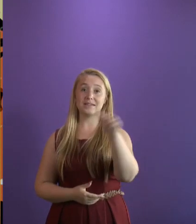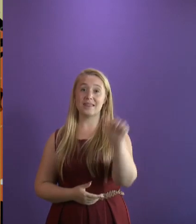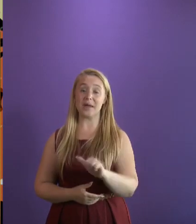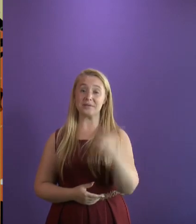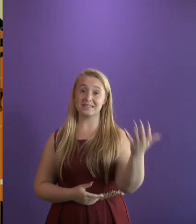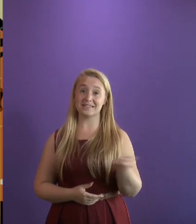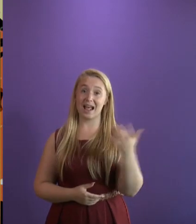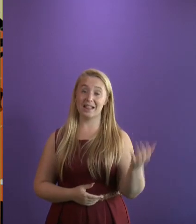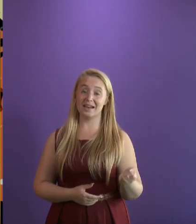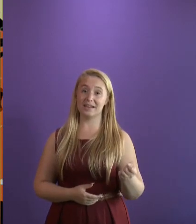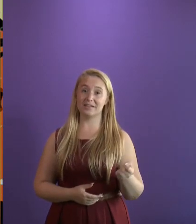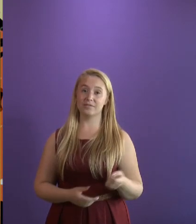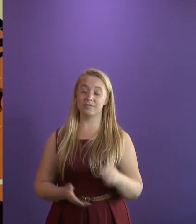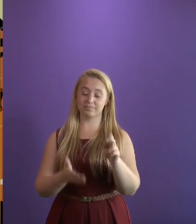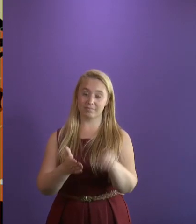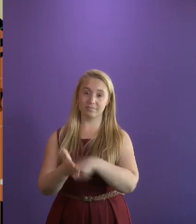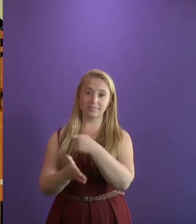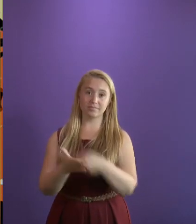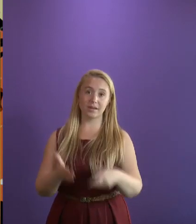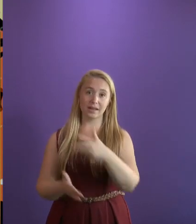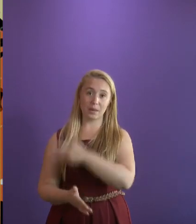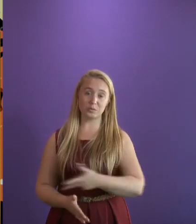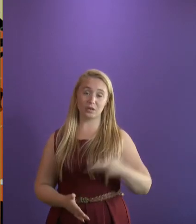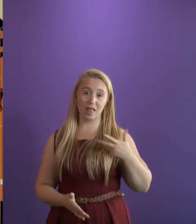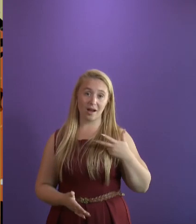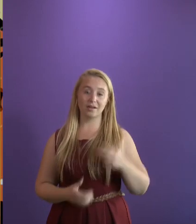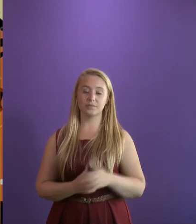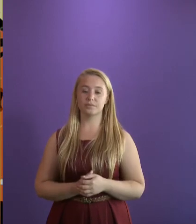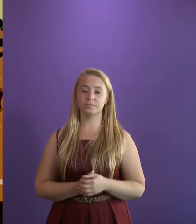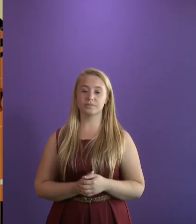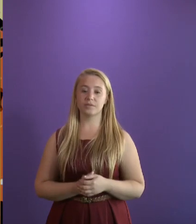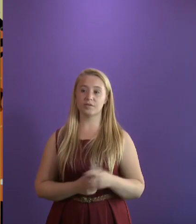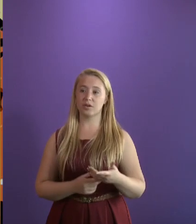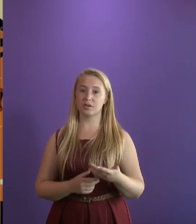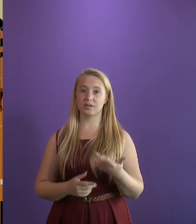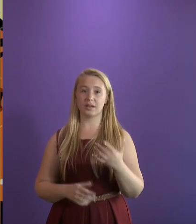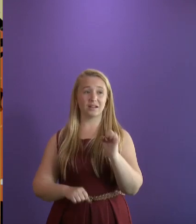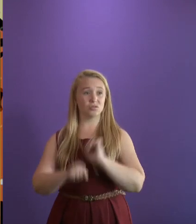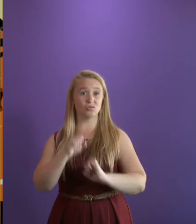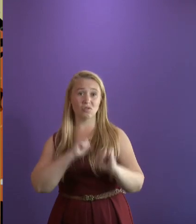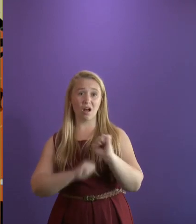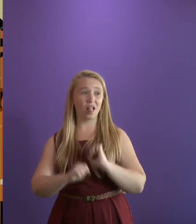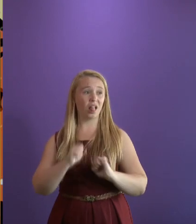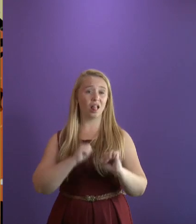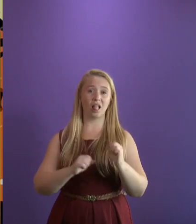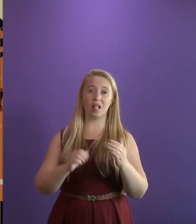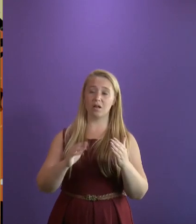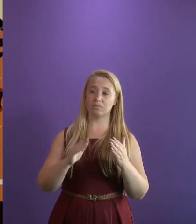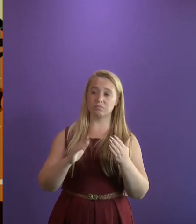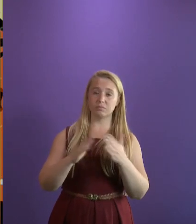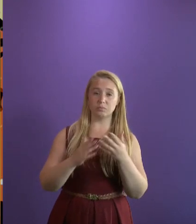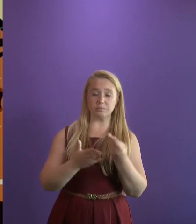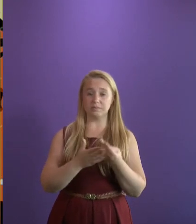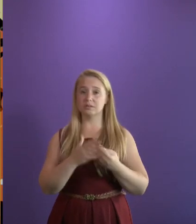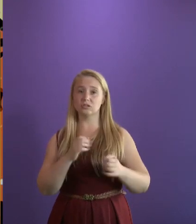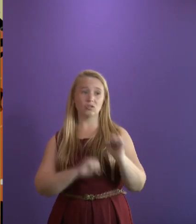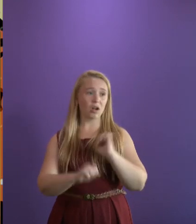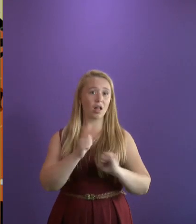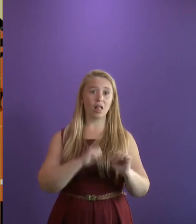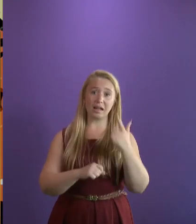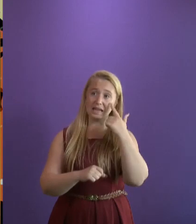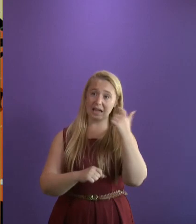an elected councillor to earn as a salary then. And if you're living in struggling, difficult circumstances, can you actually